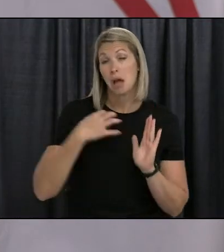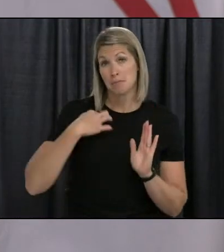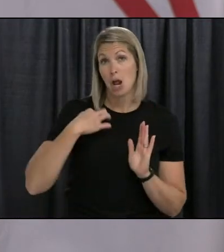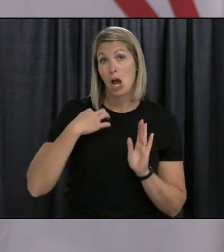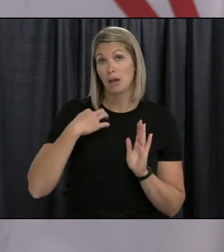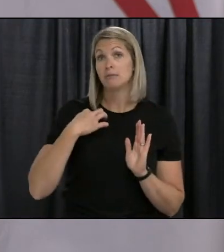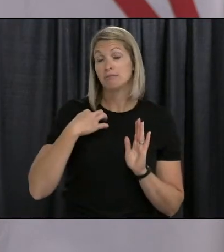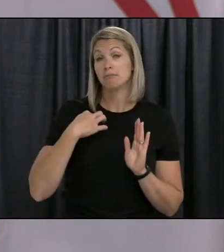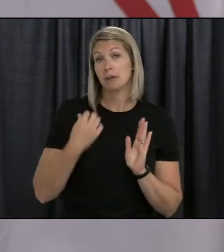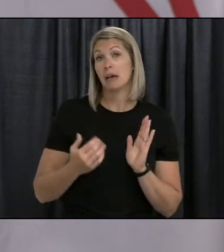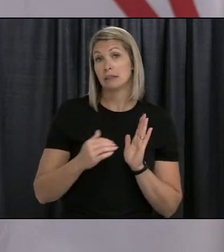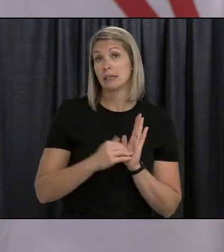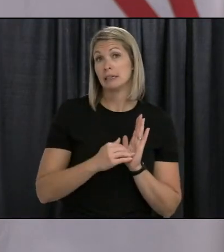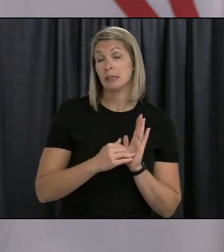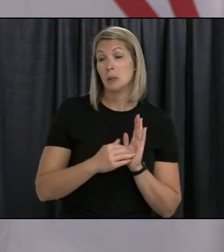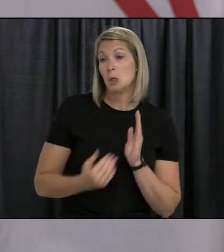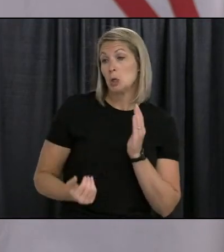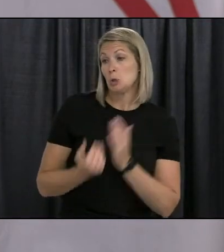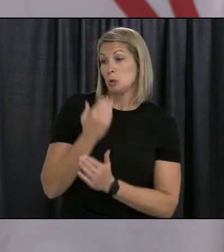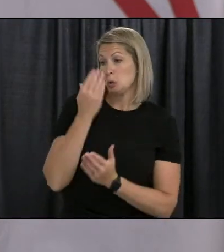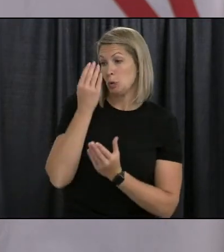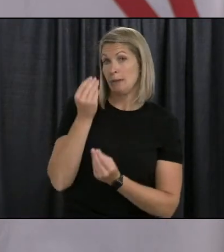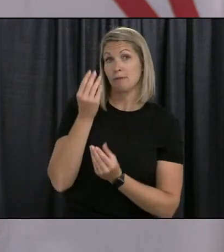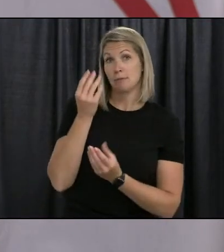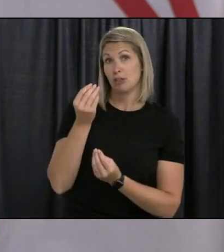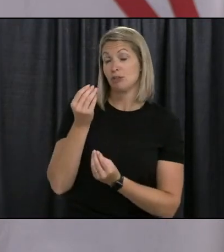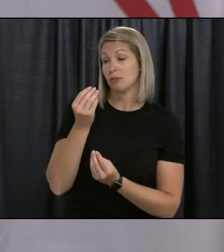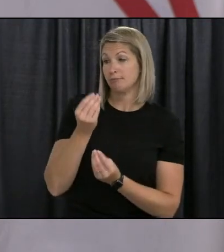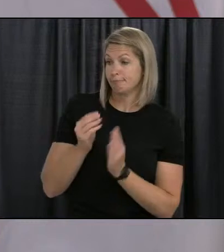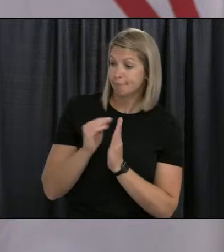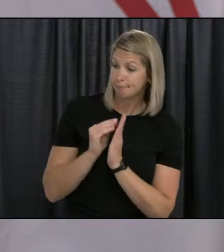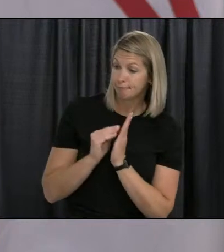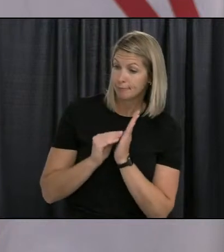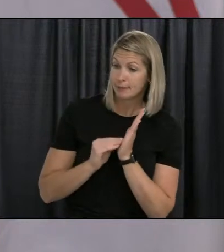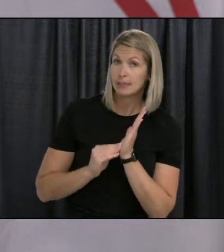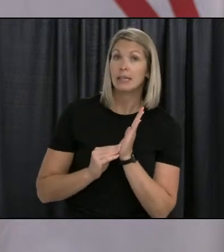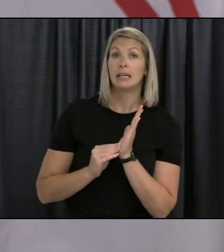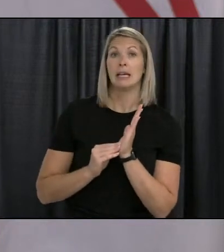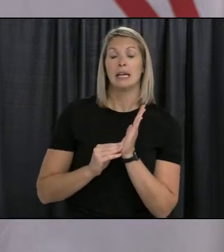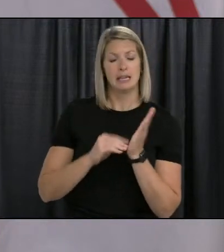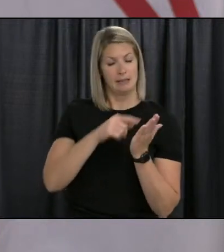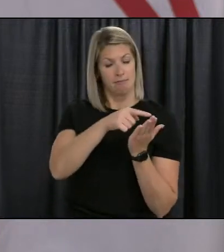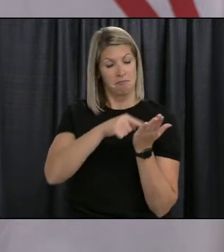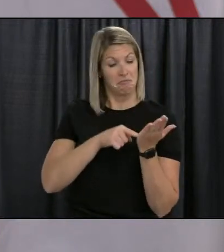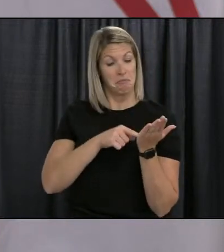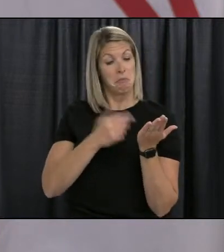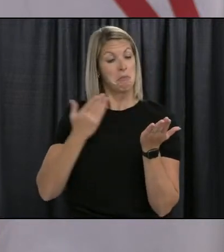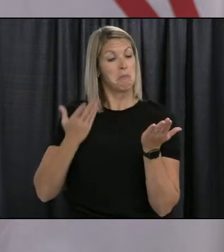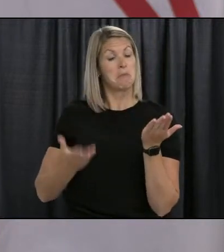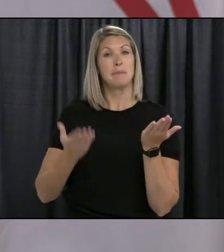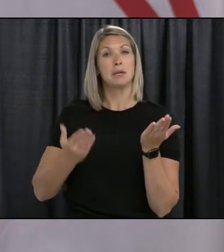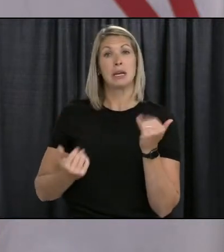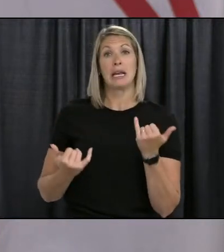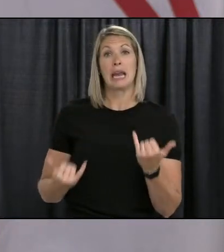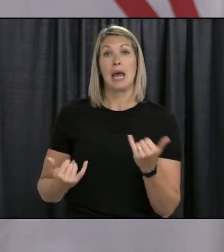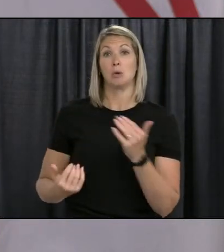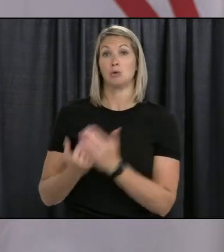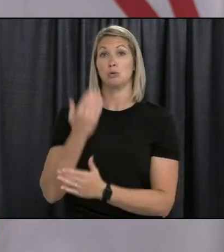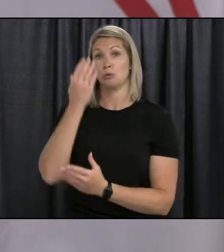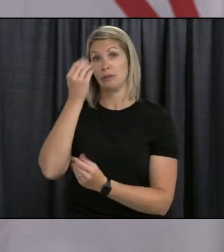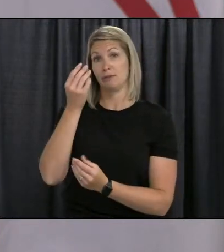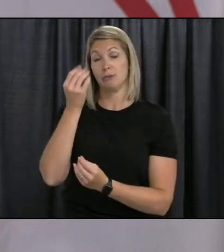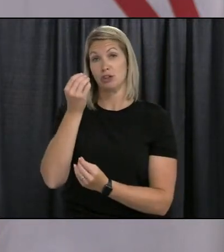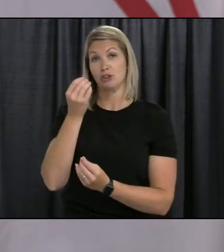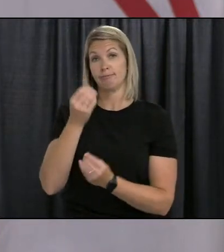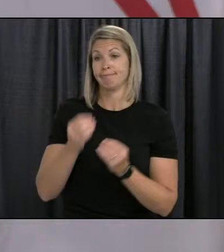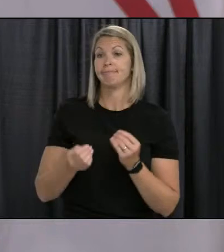for. And if there's new information during the appeal process, we have to go by the information that we have in front of us.